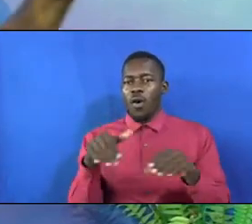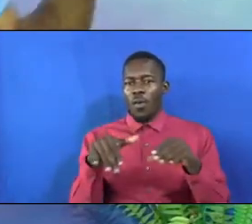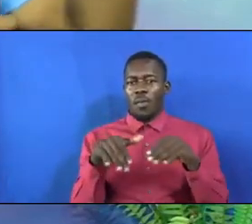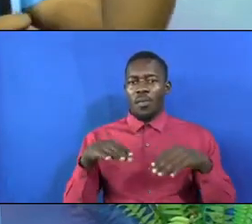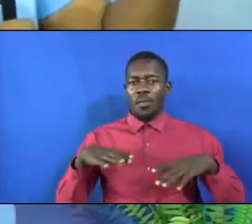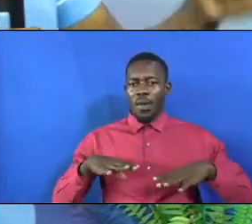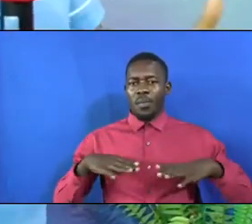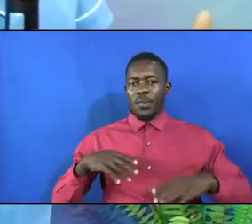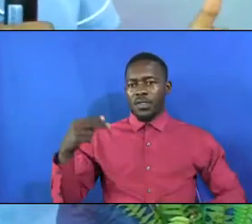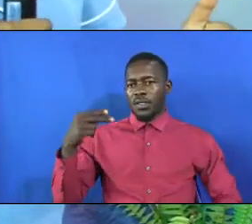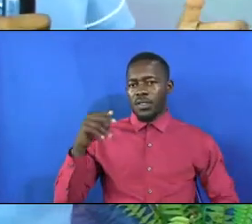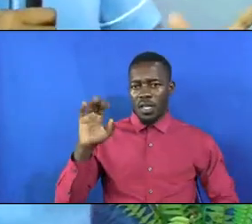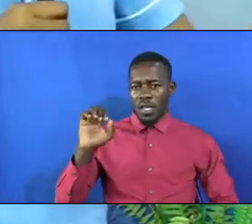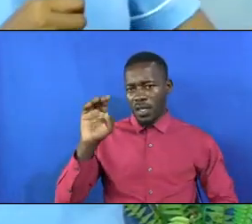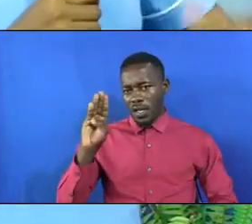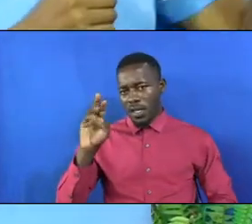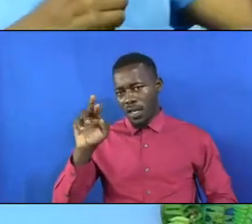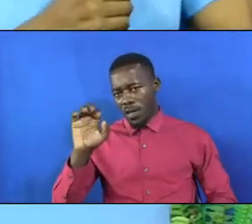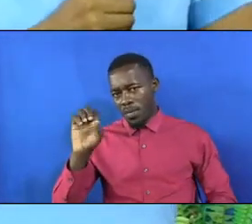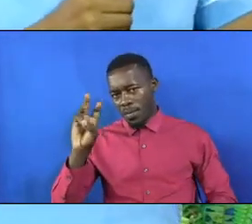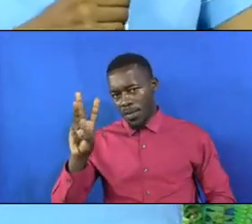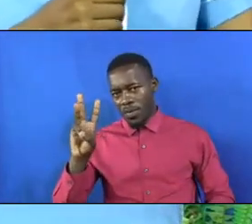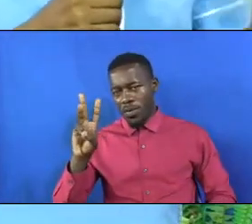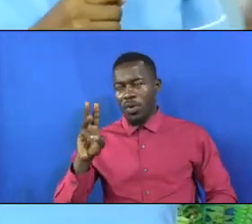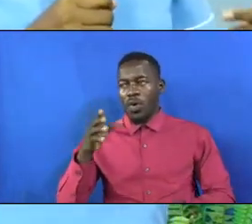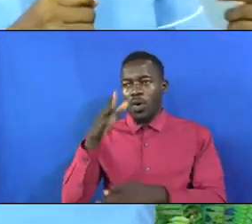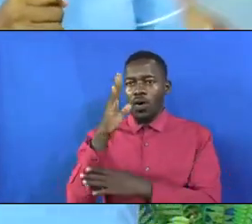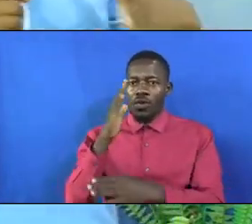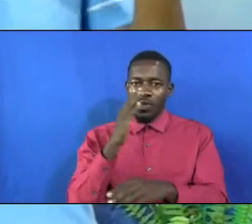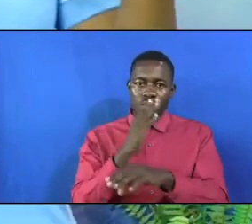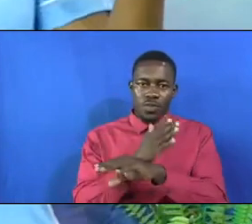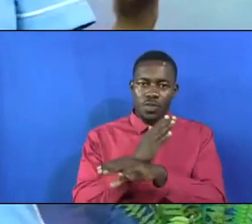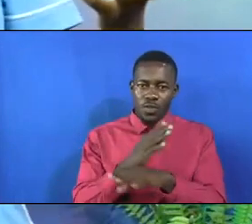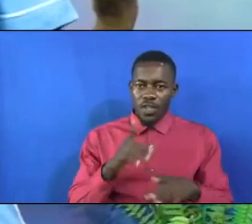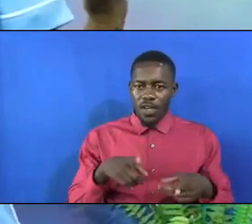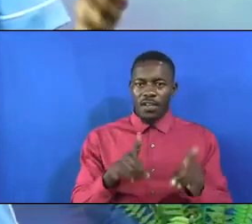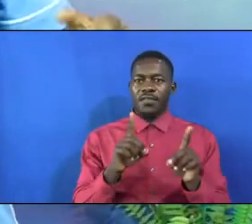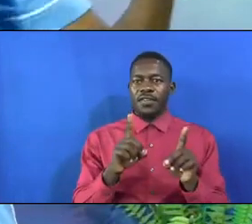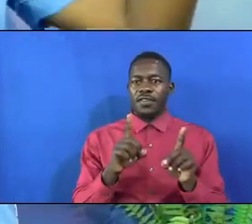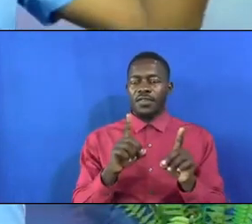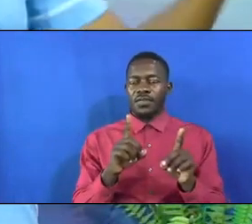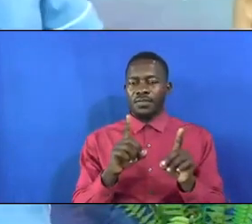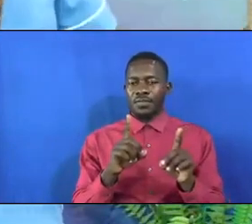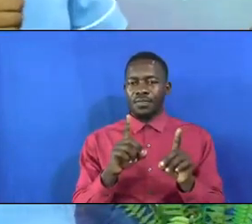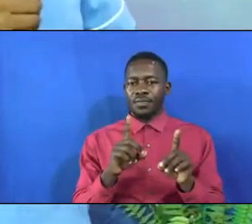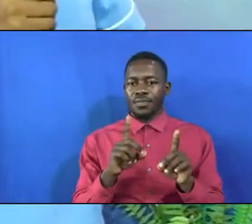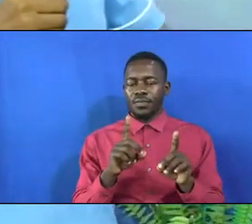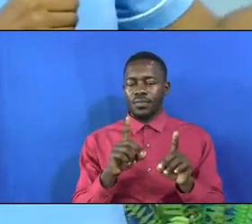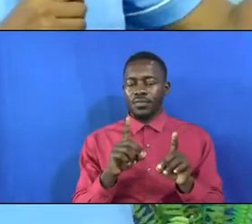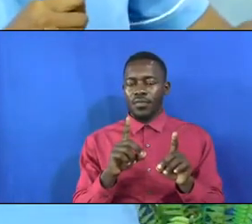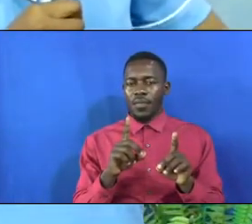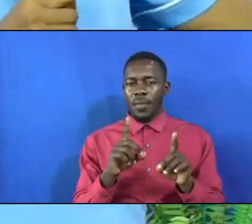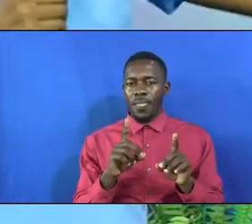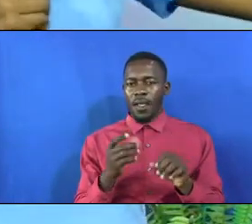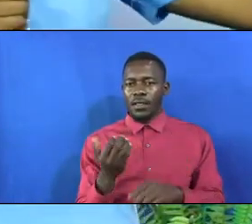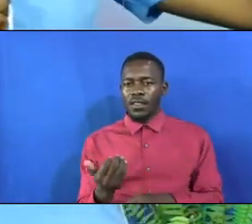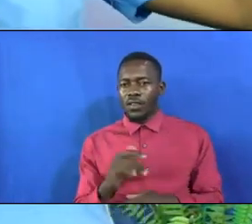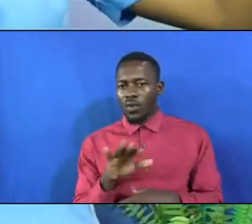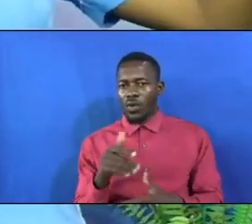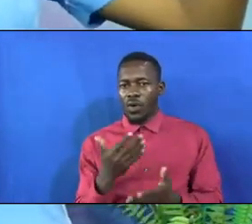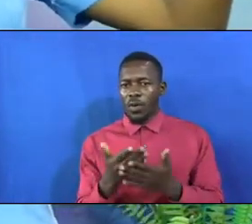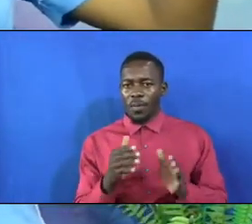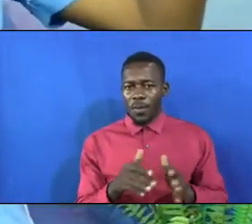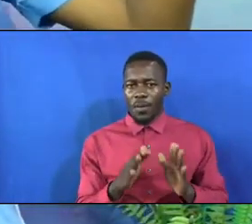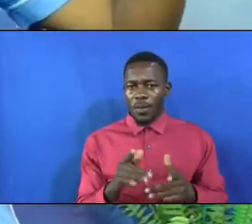imagine, God had ordained that a deliverer of the Israelites would be born, and the devil came in so that he would cut